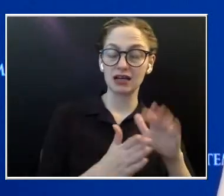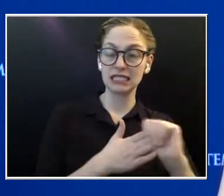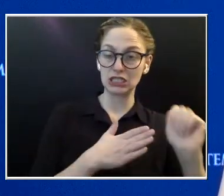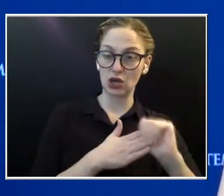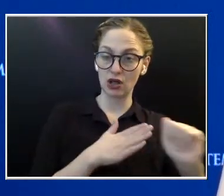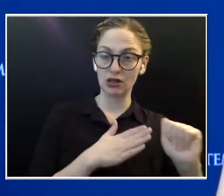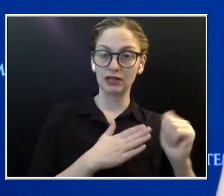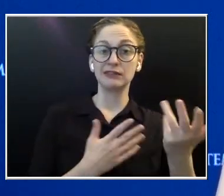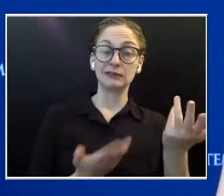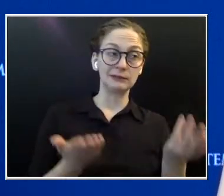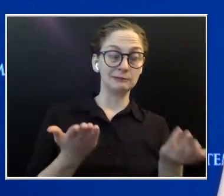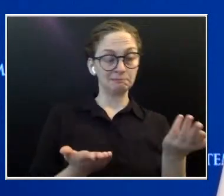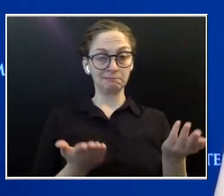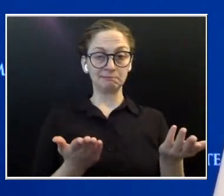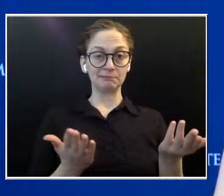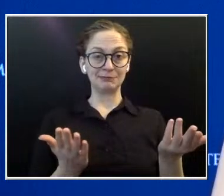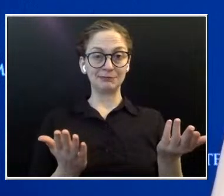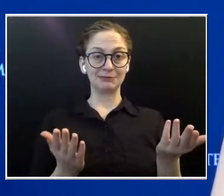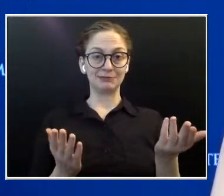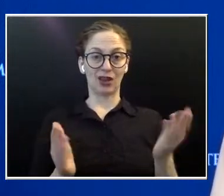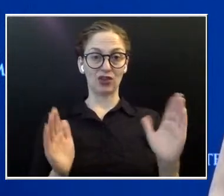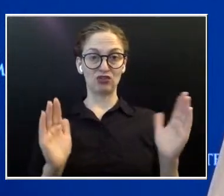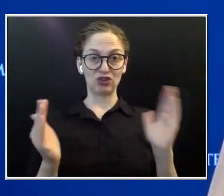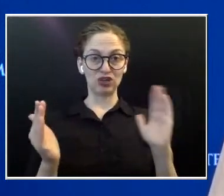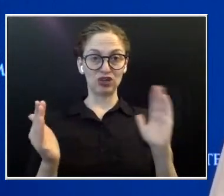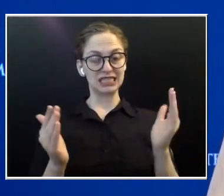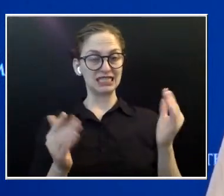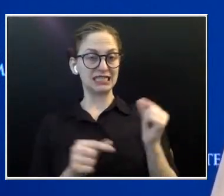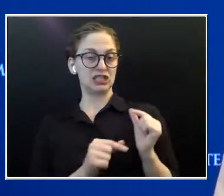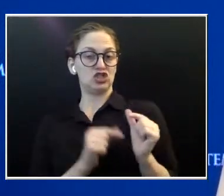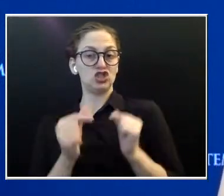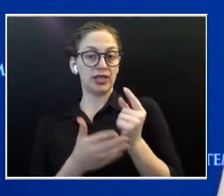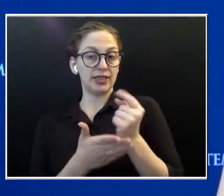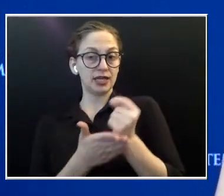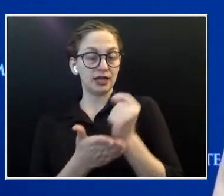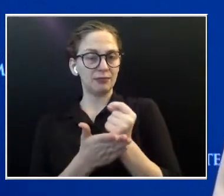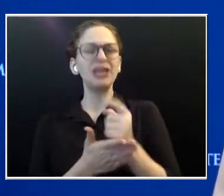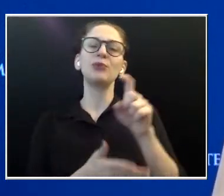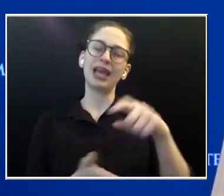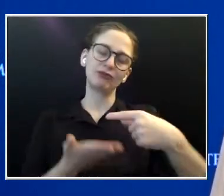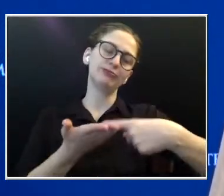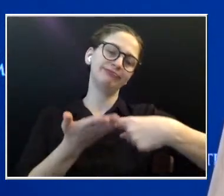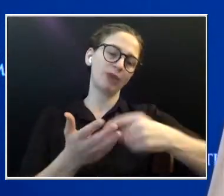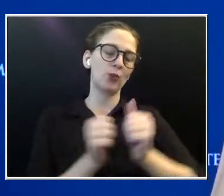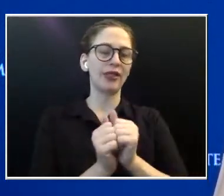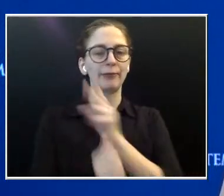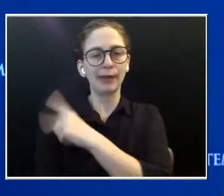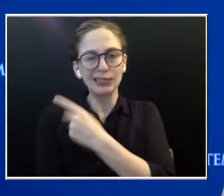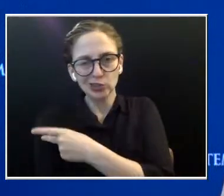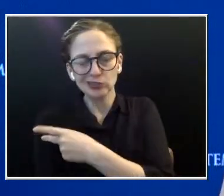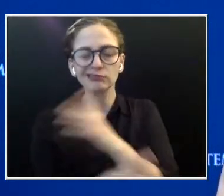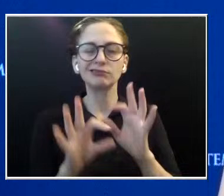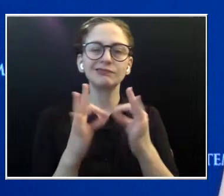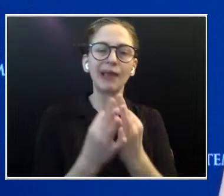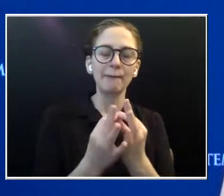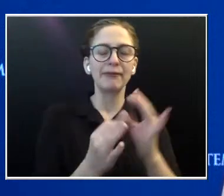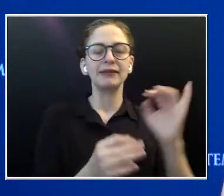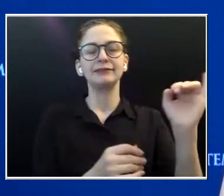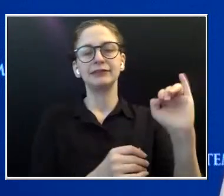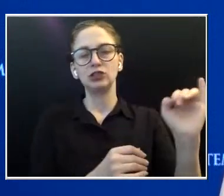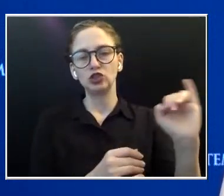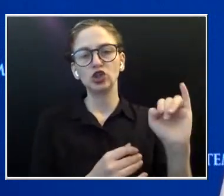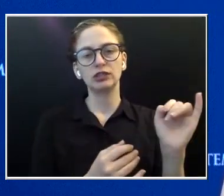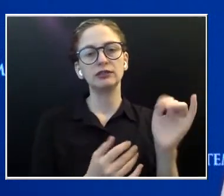we need to have that conversation with the patients and their families, and insurance carriers will discuss that around the country, which is a more